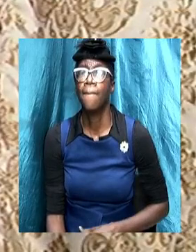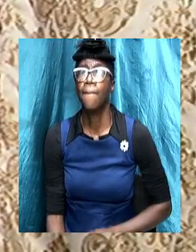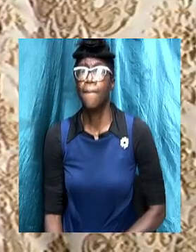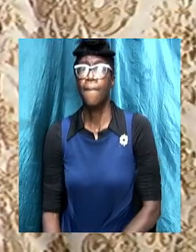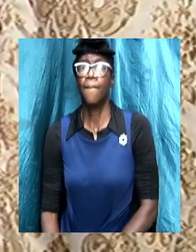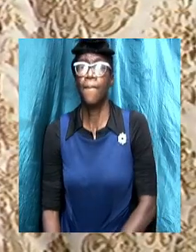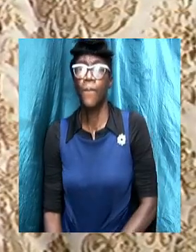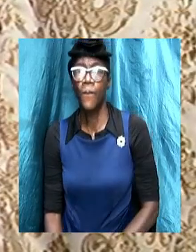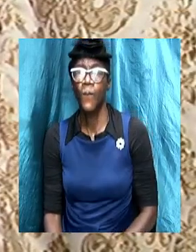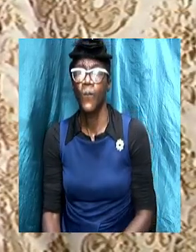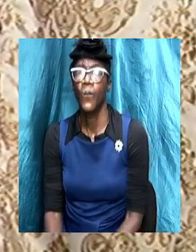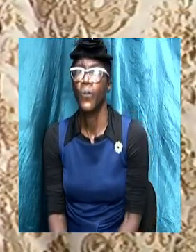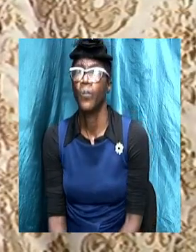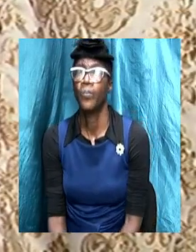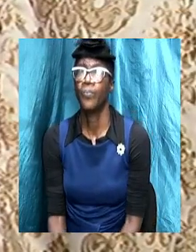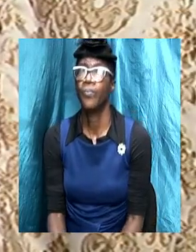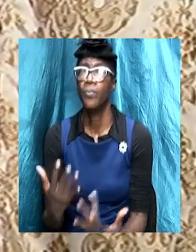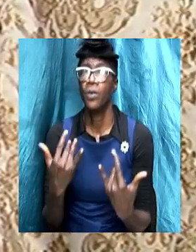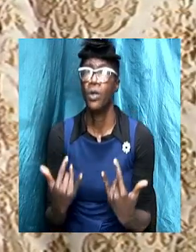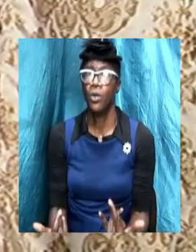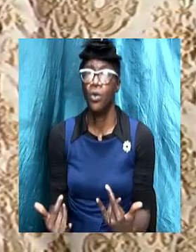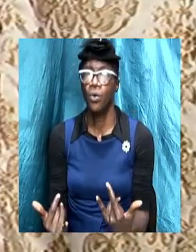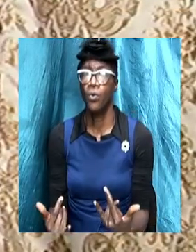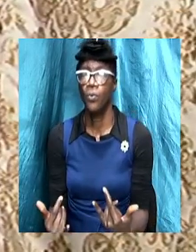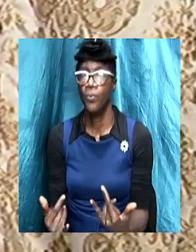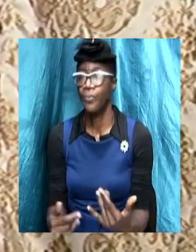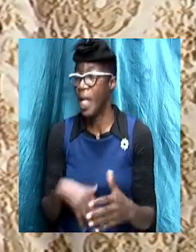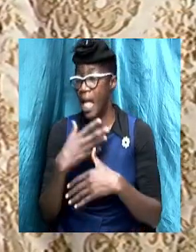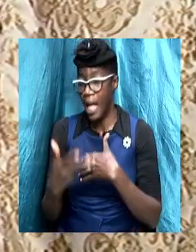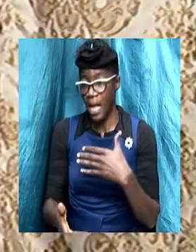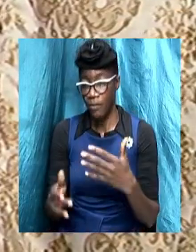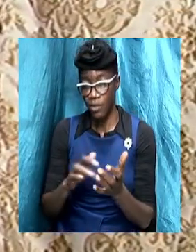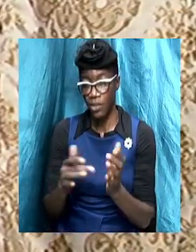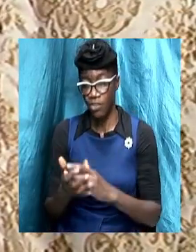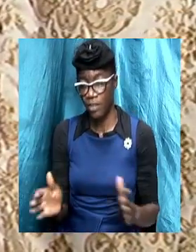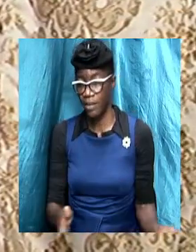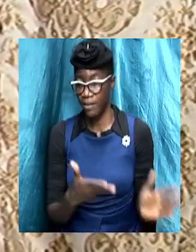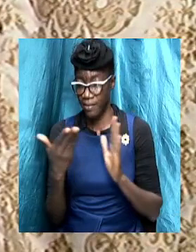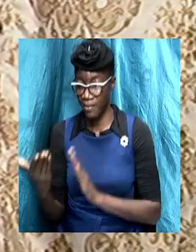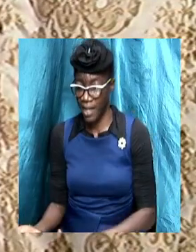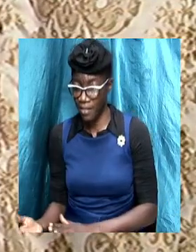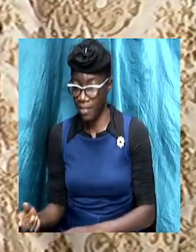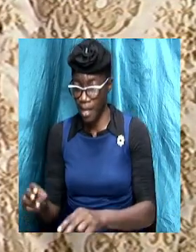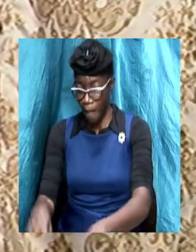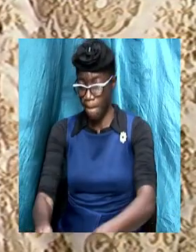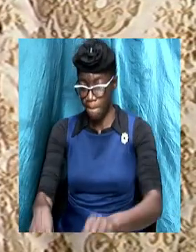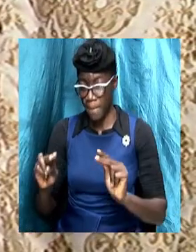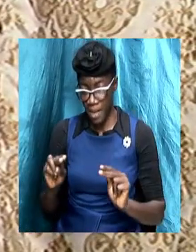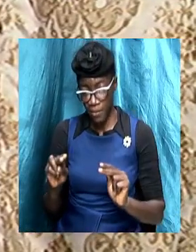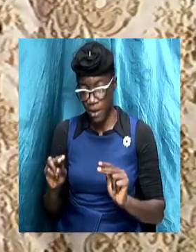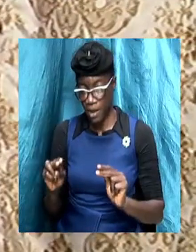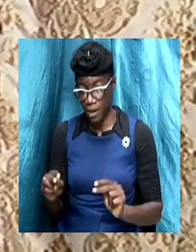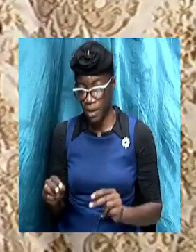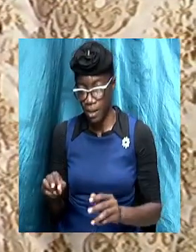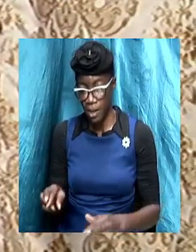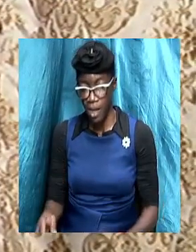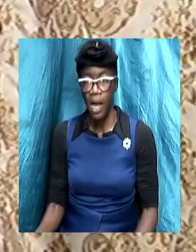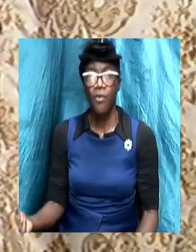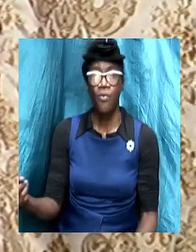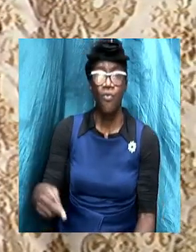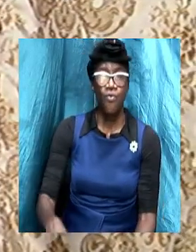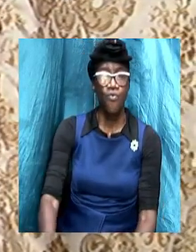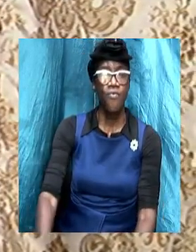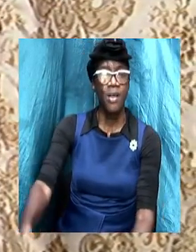praise God. Now, after Jesus' death, burial, and resurrection, the Gospel of Luke records where the plan